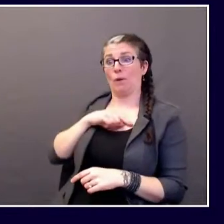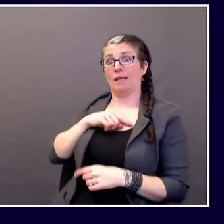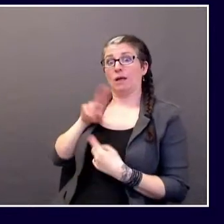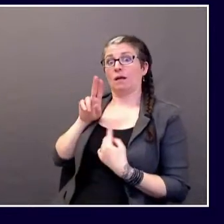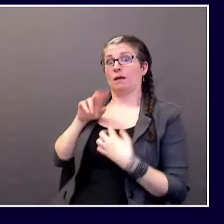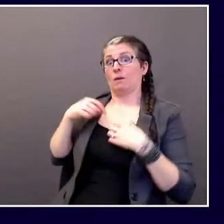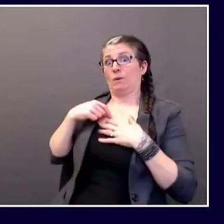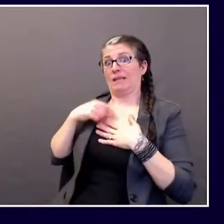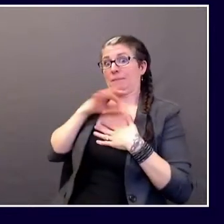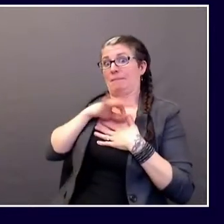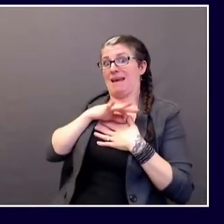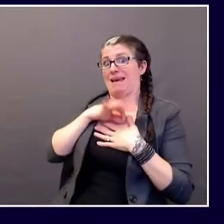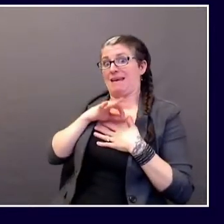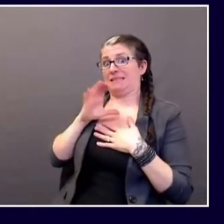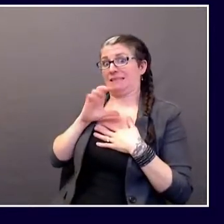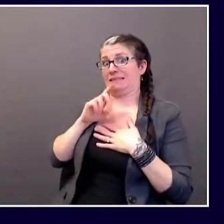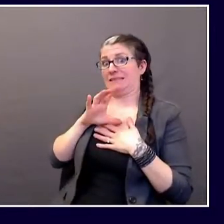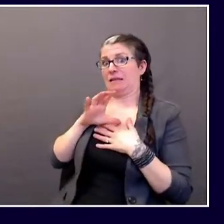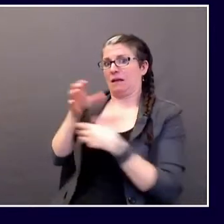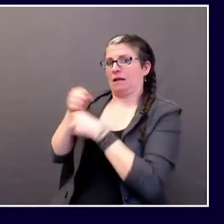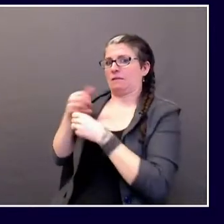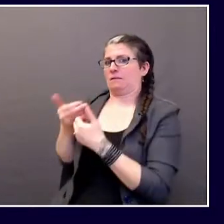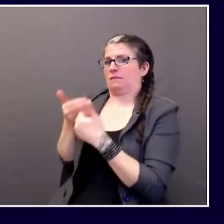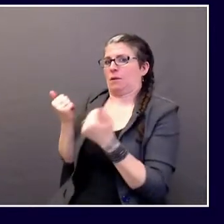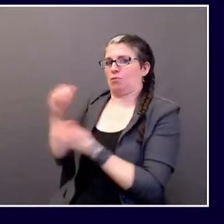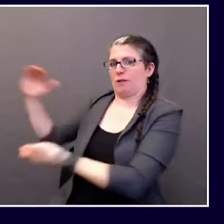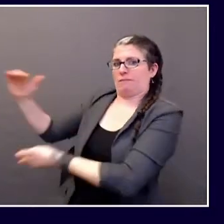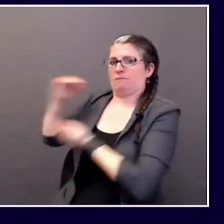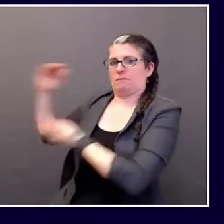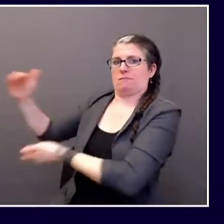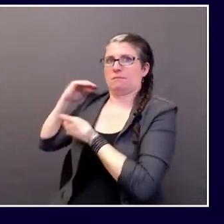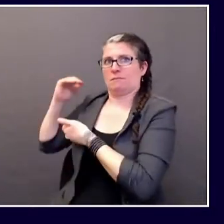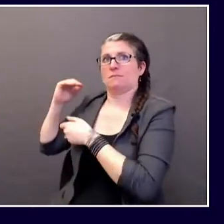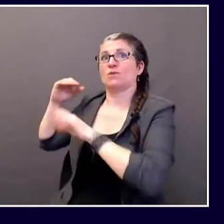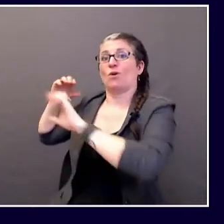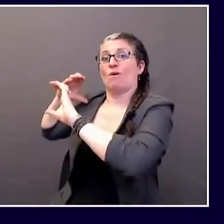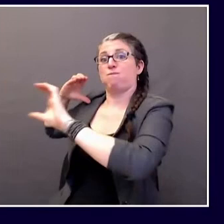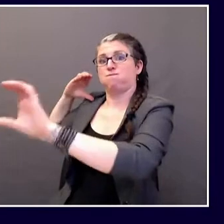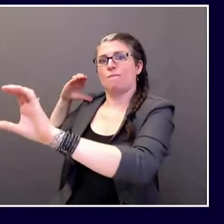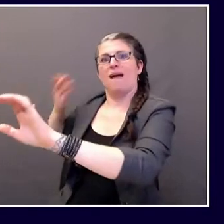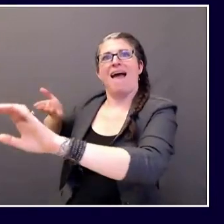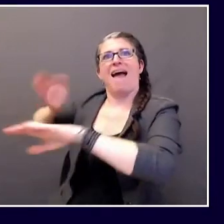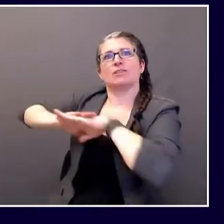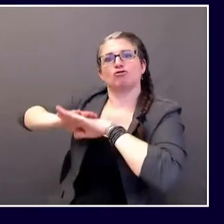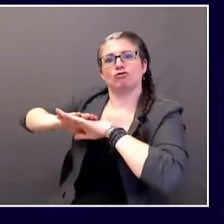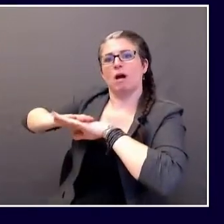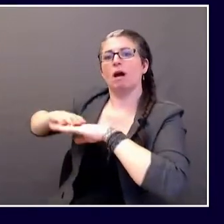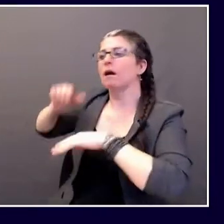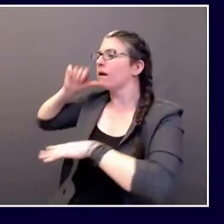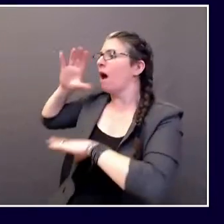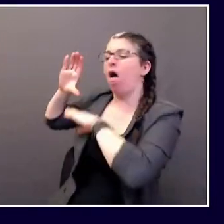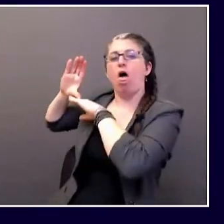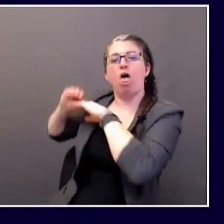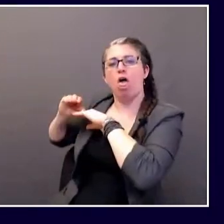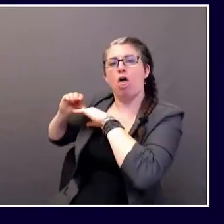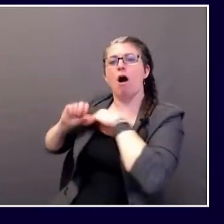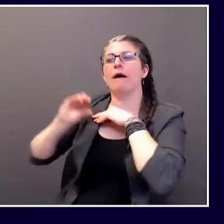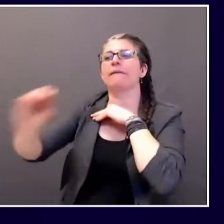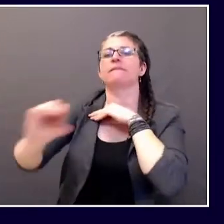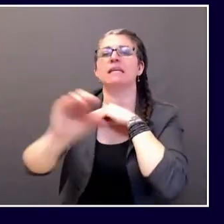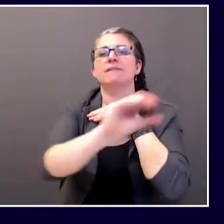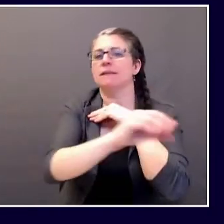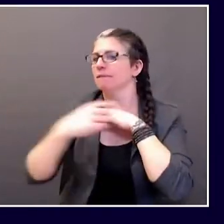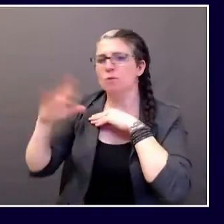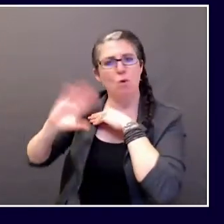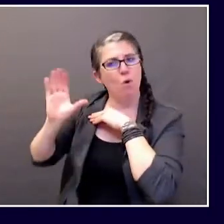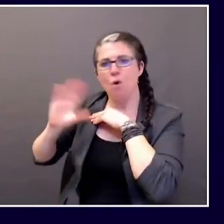debited against or coming out of the supply that otherwise comes to the state of Maine. So the J&J vaccine is